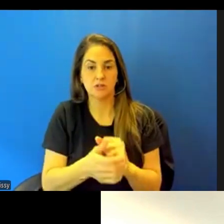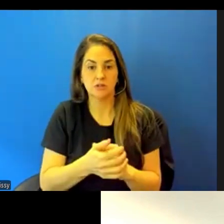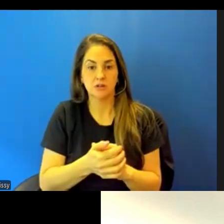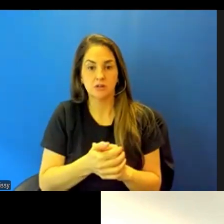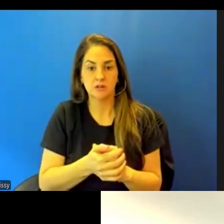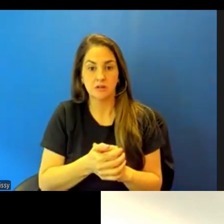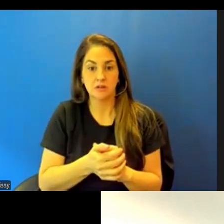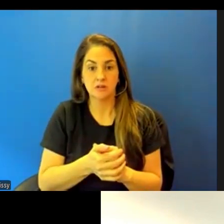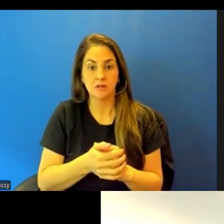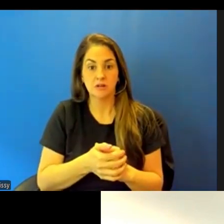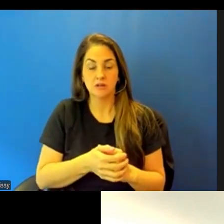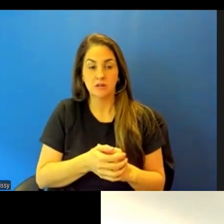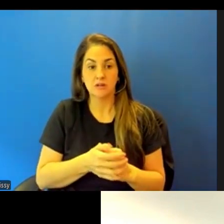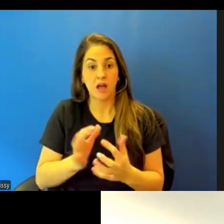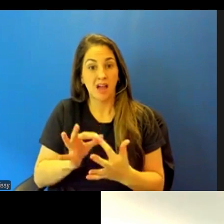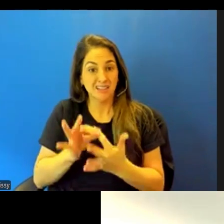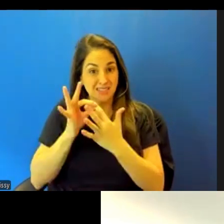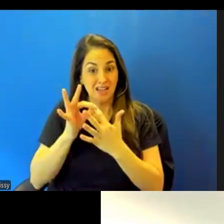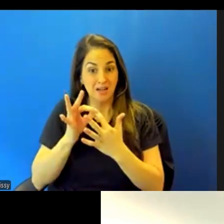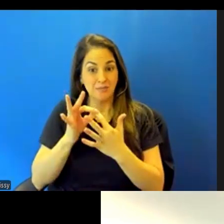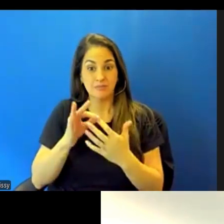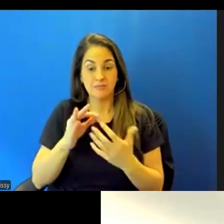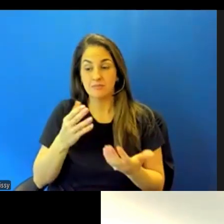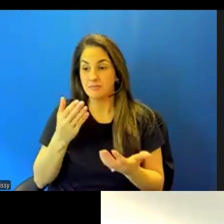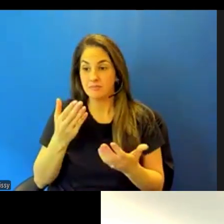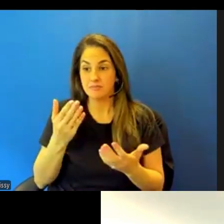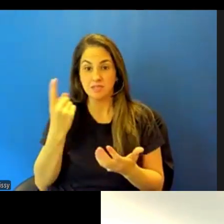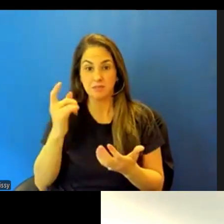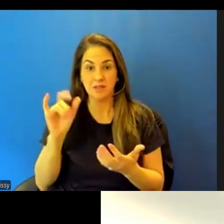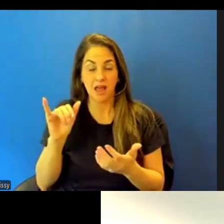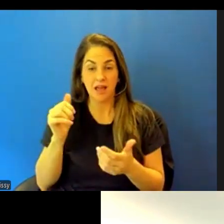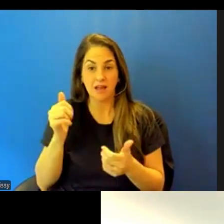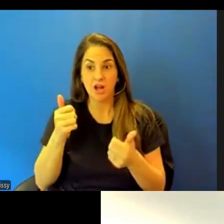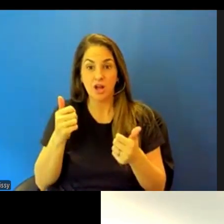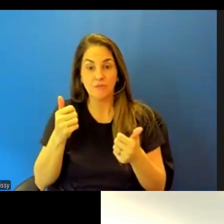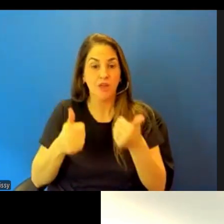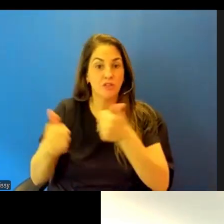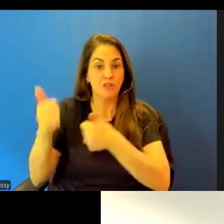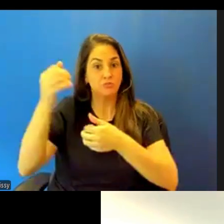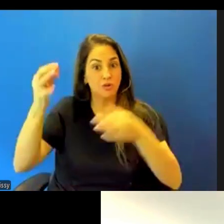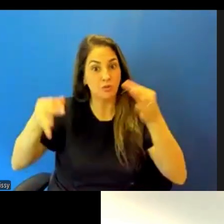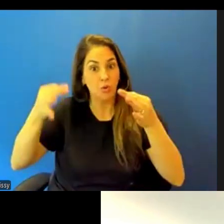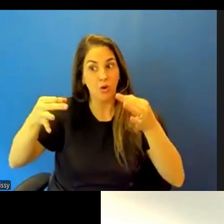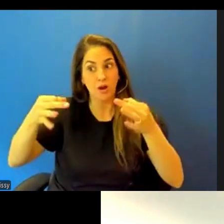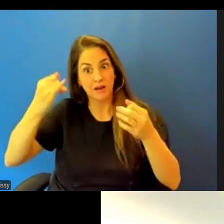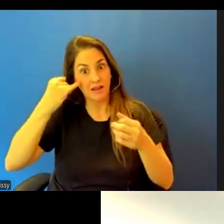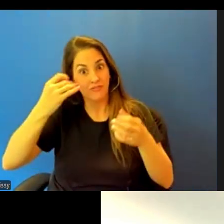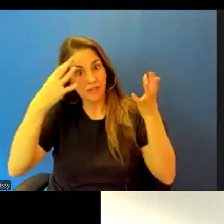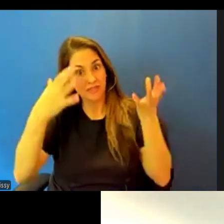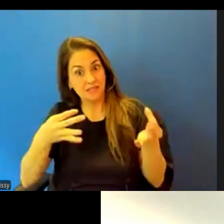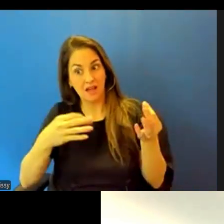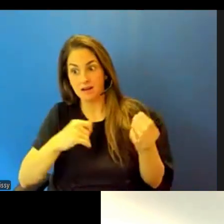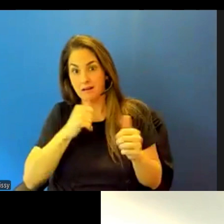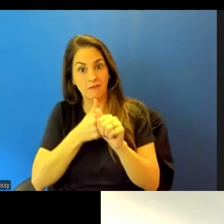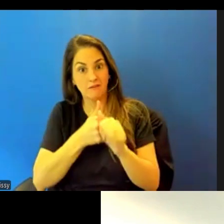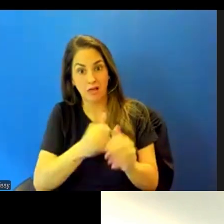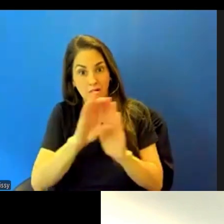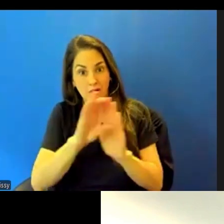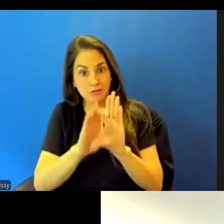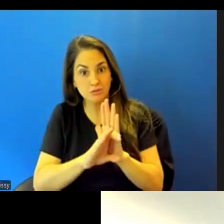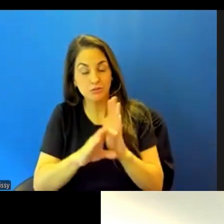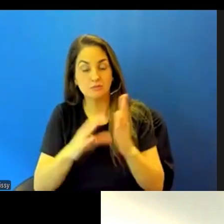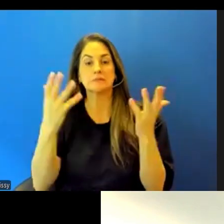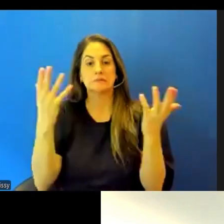from Congress, or barring something like the Supreme Court ruling that it is unconstitutional,